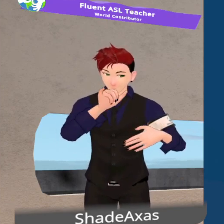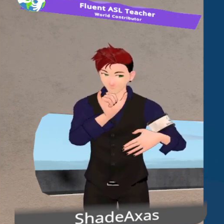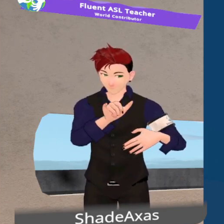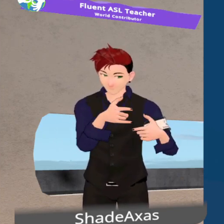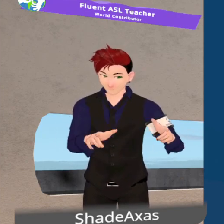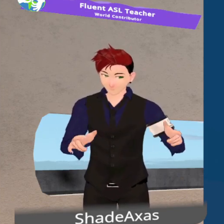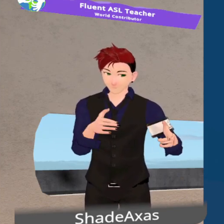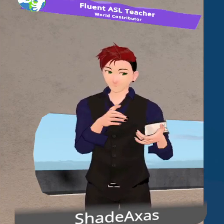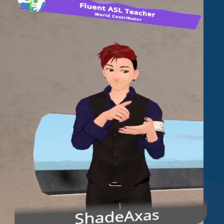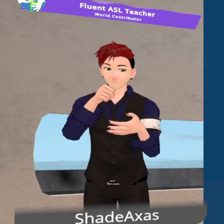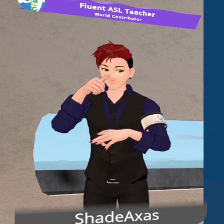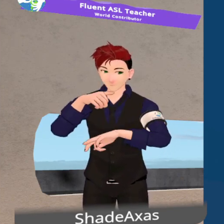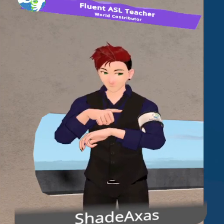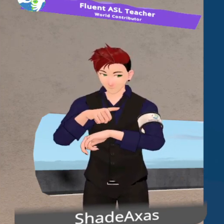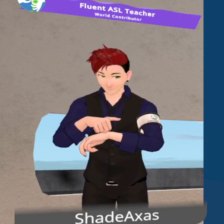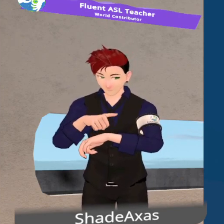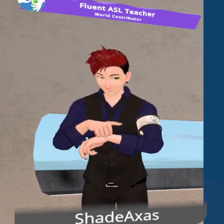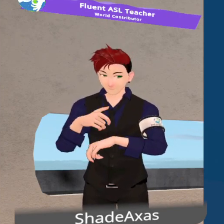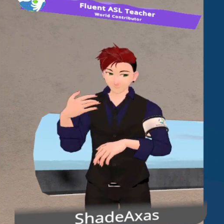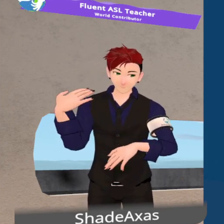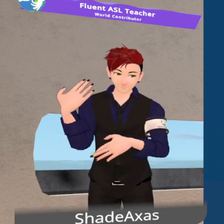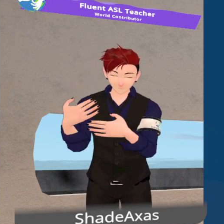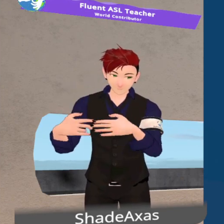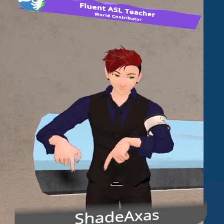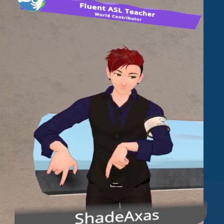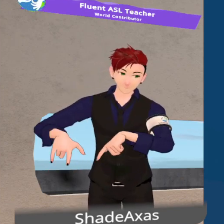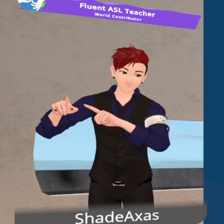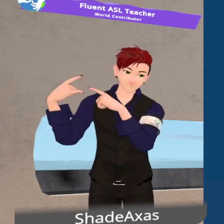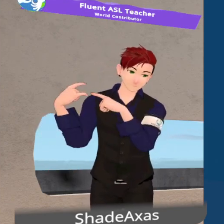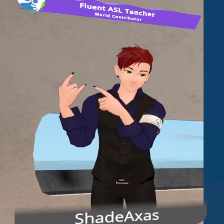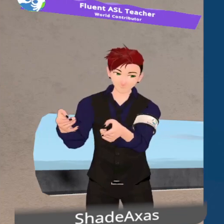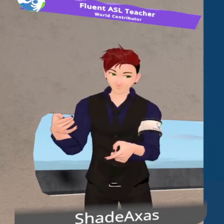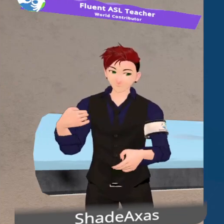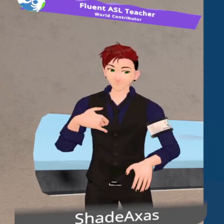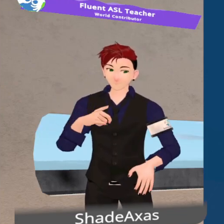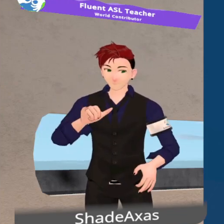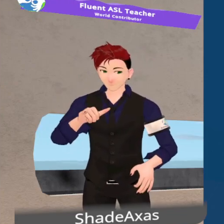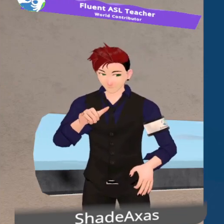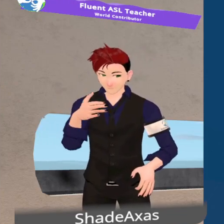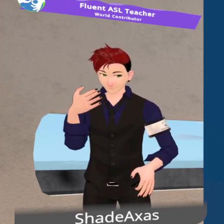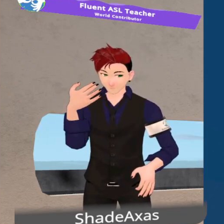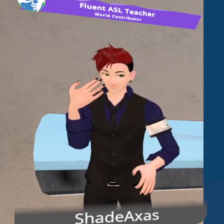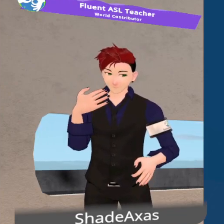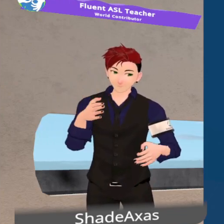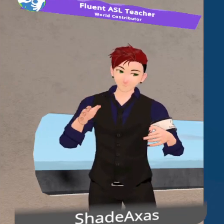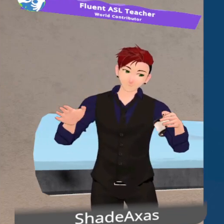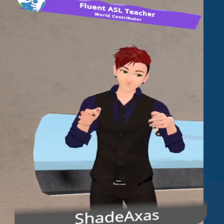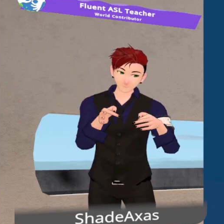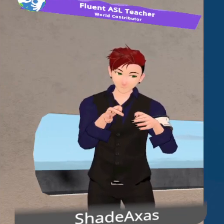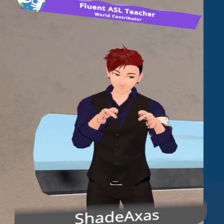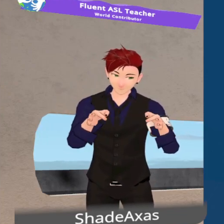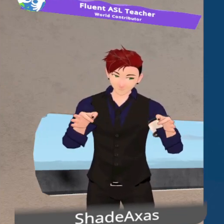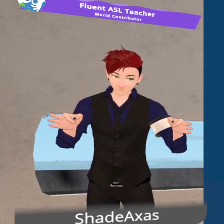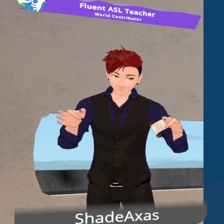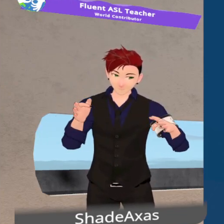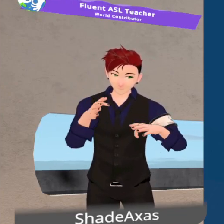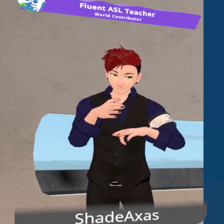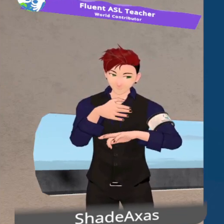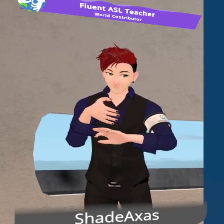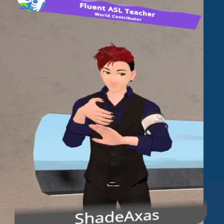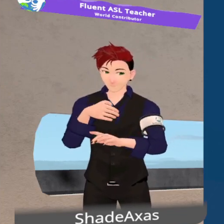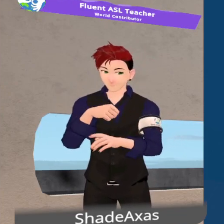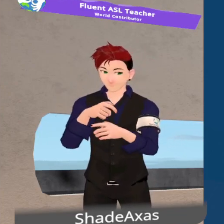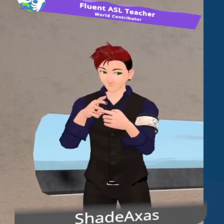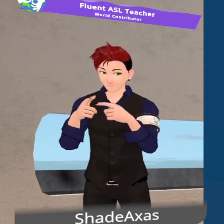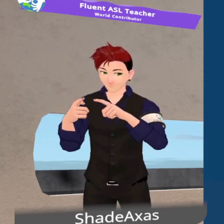learning English along the years. Well, I kind of need to know the full sentence in English before translating it into